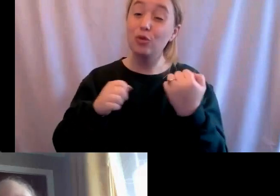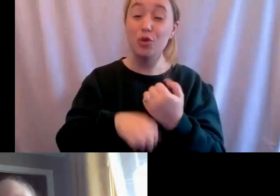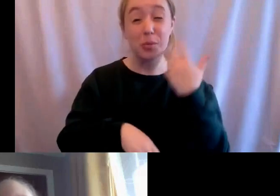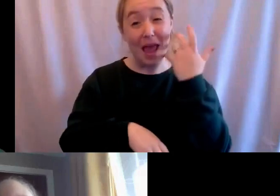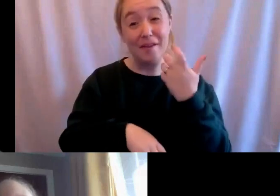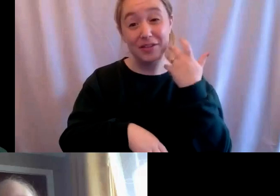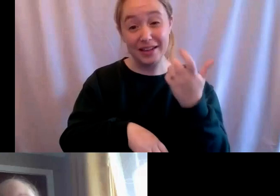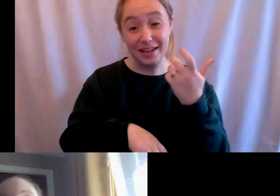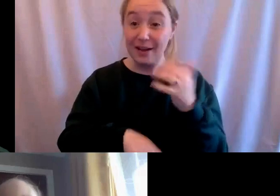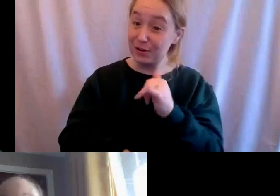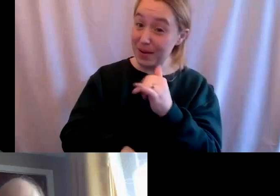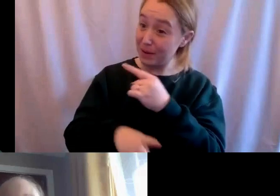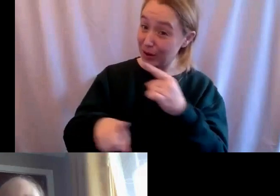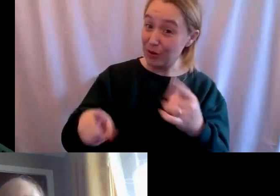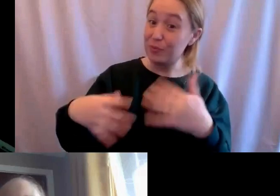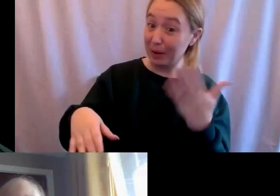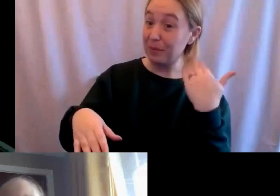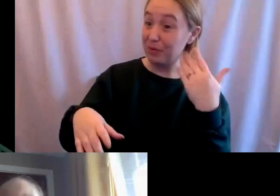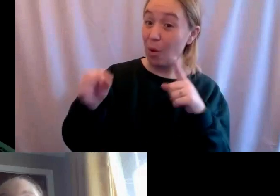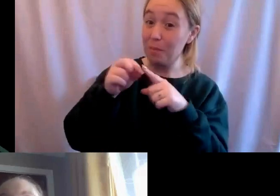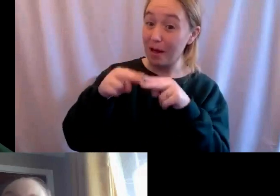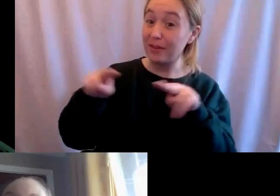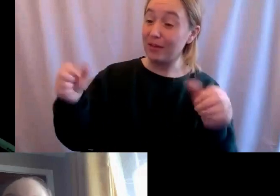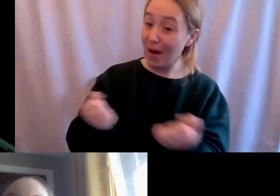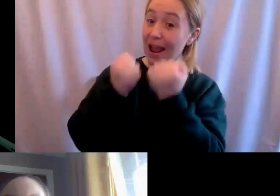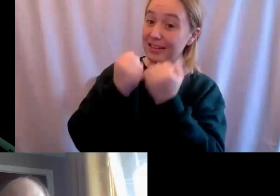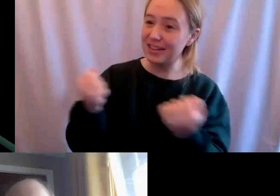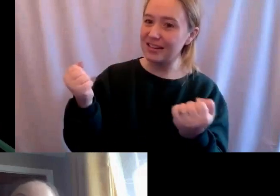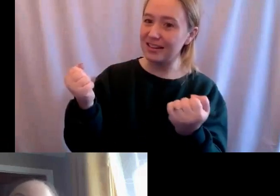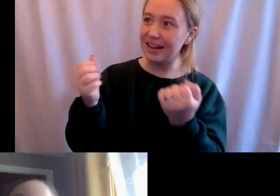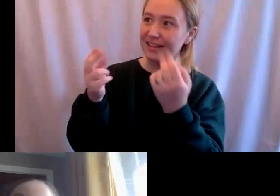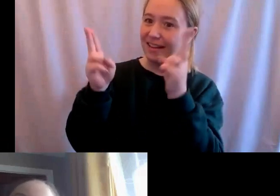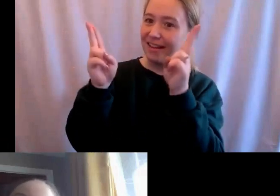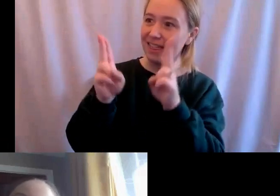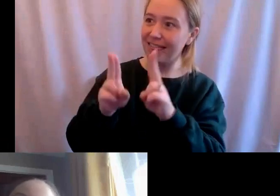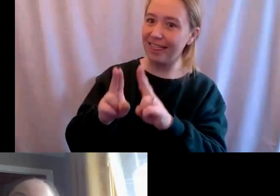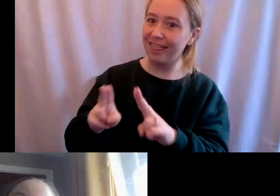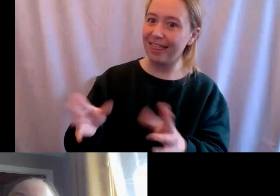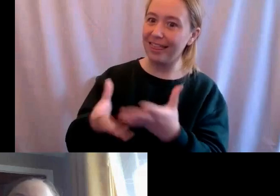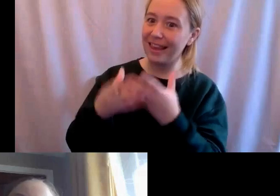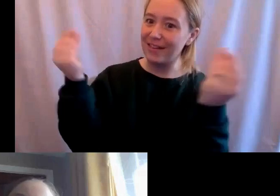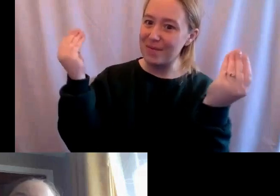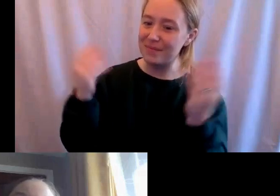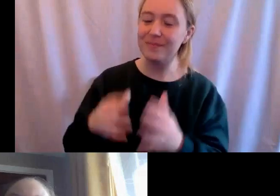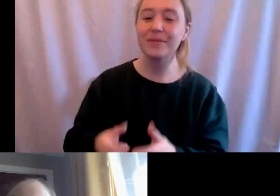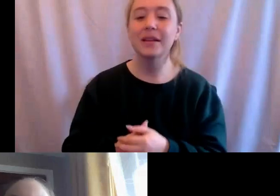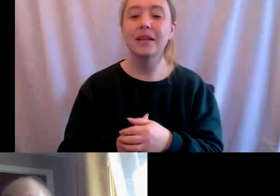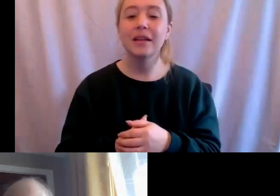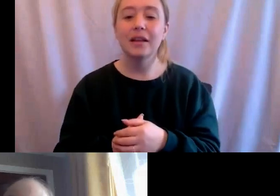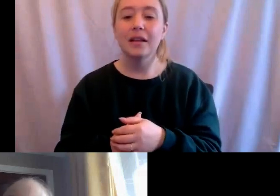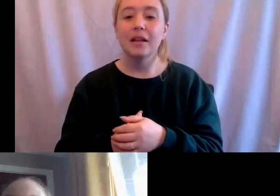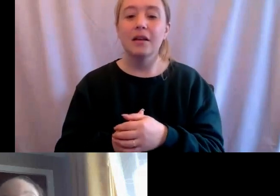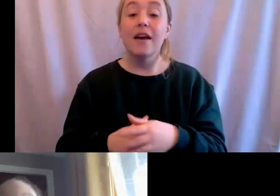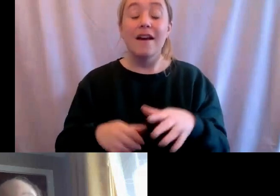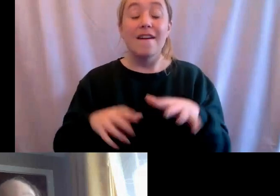booklet that the physio gave you and restart them. We're not super keen on teaching pelvic floors if we've not examined you, because physios